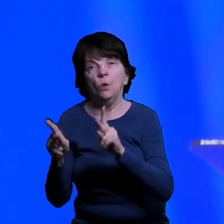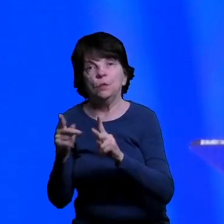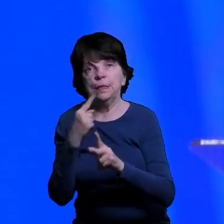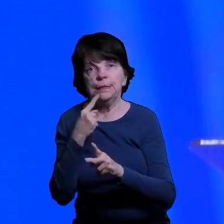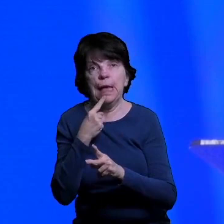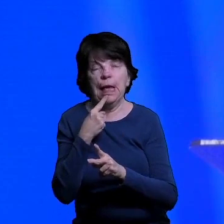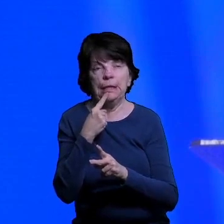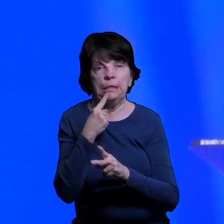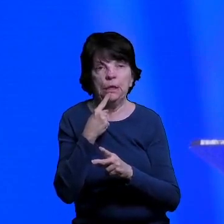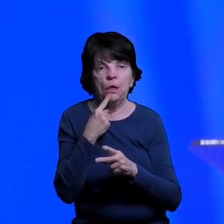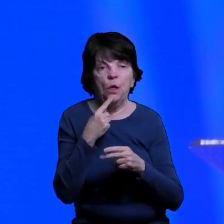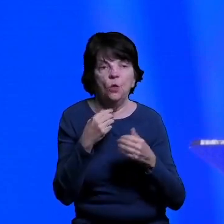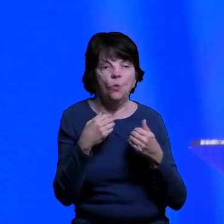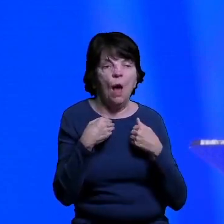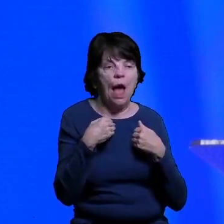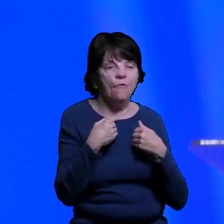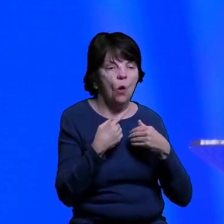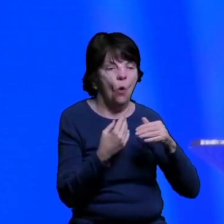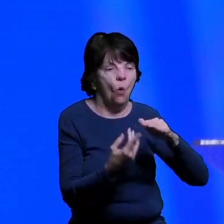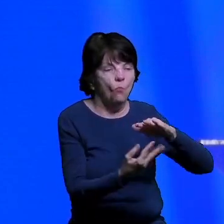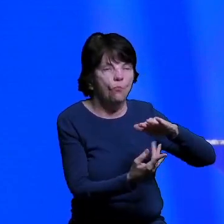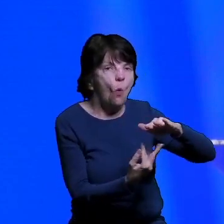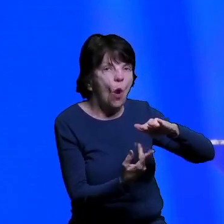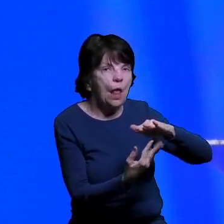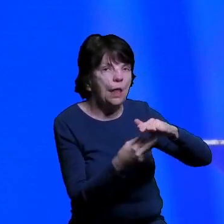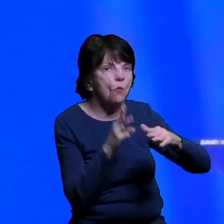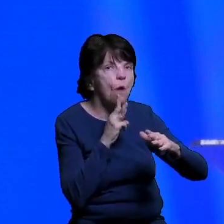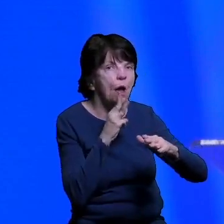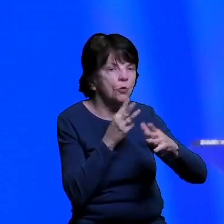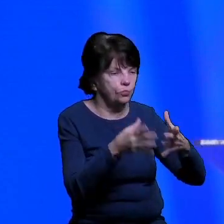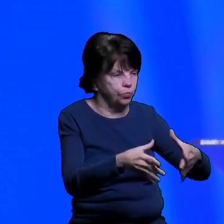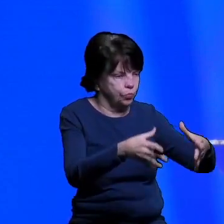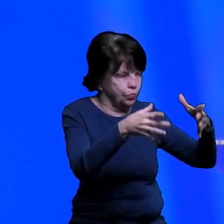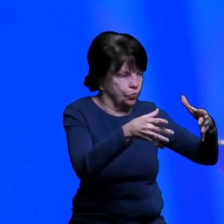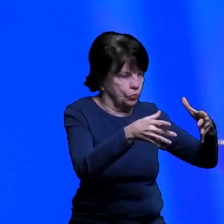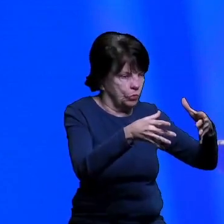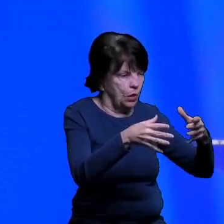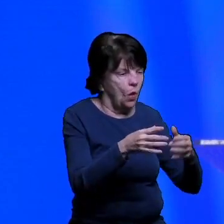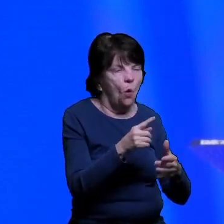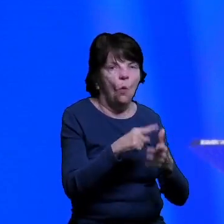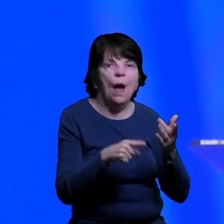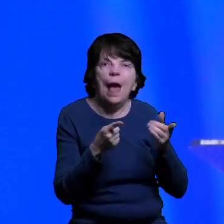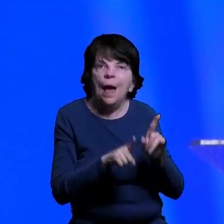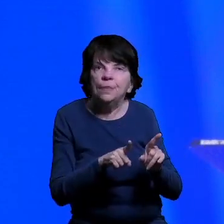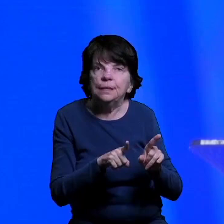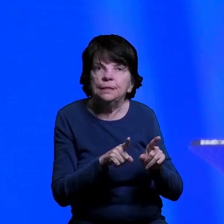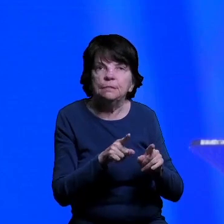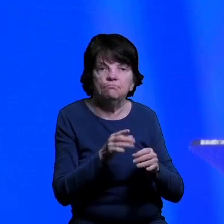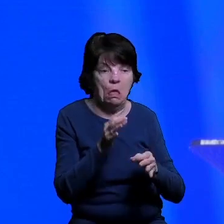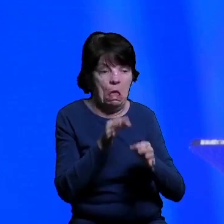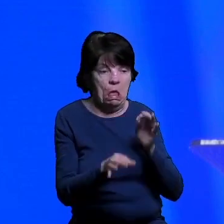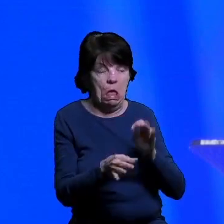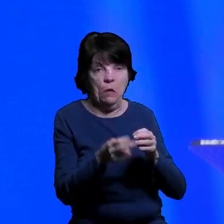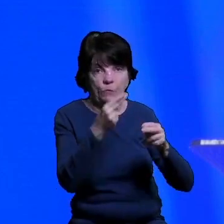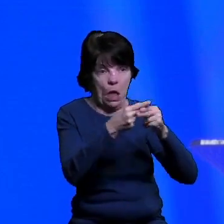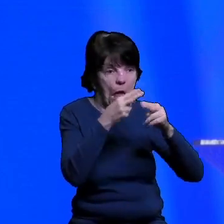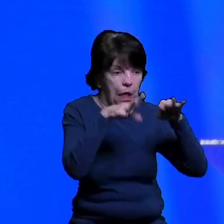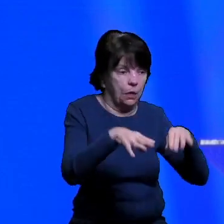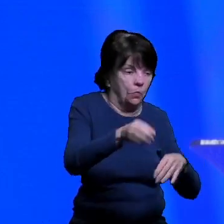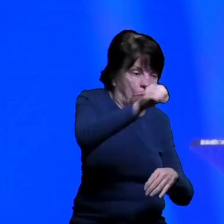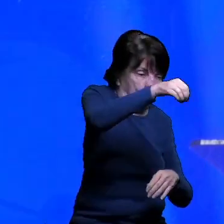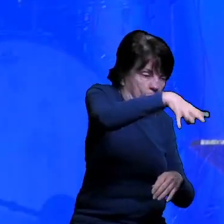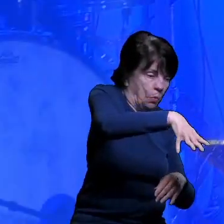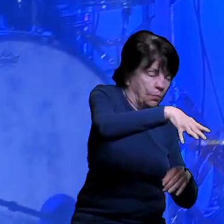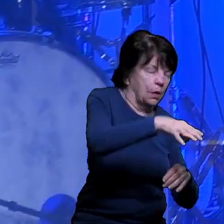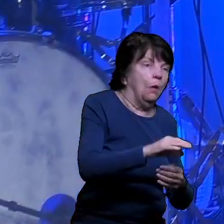into boiling water in a tough situation, if you're an egg, your affliction will make you